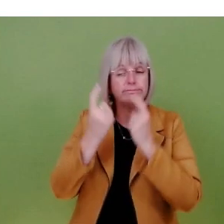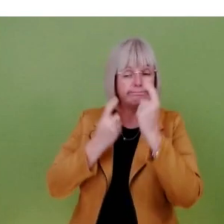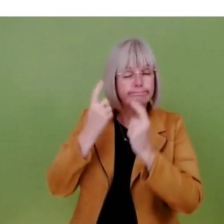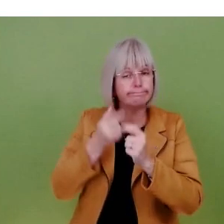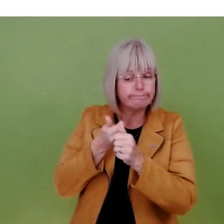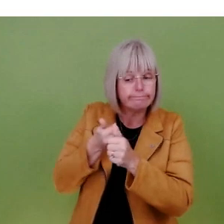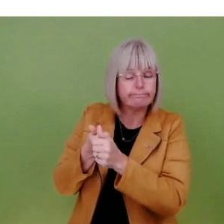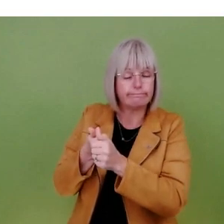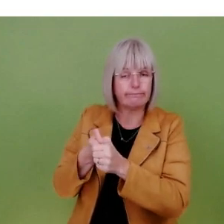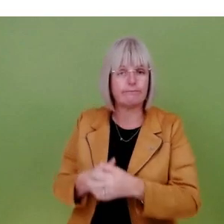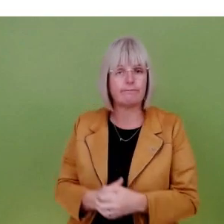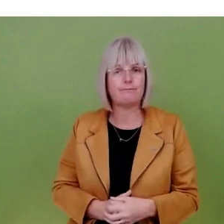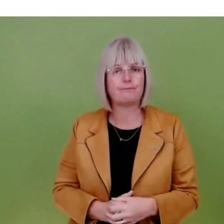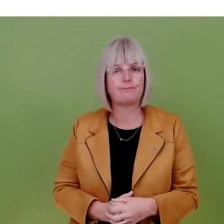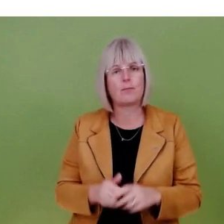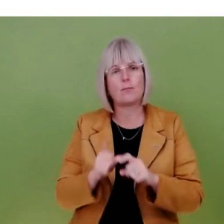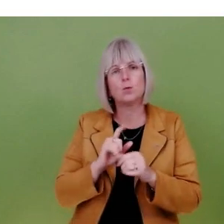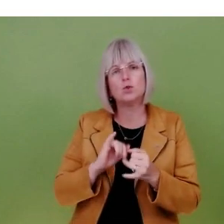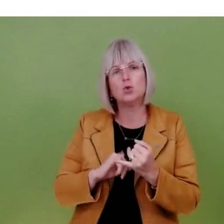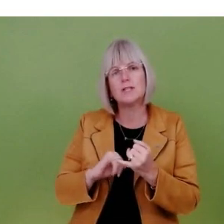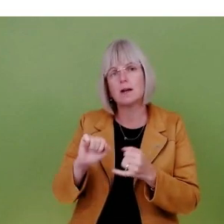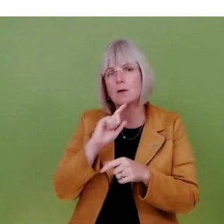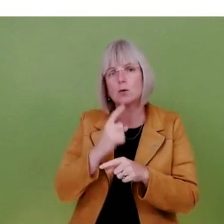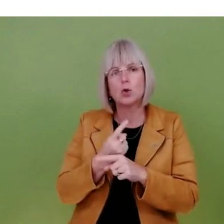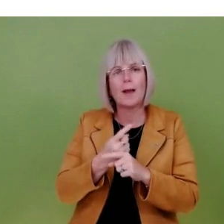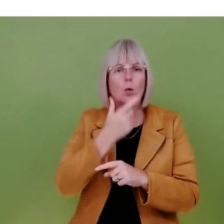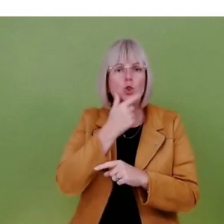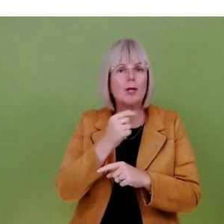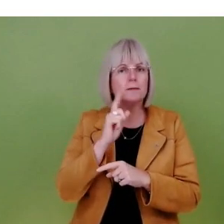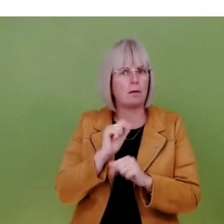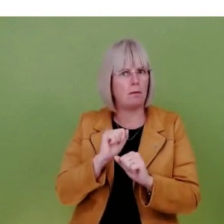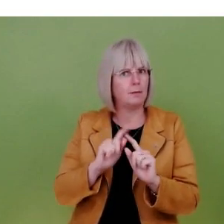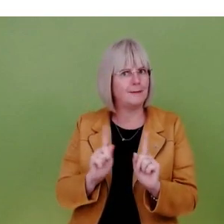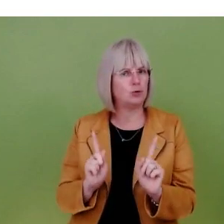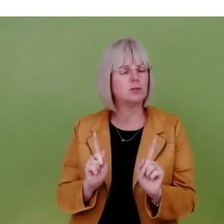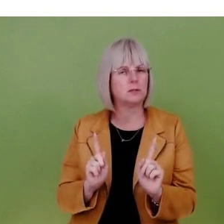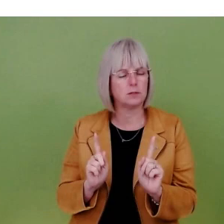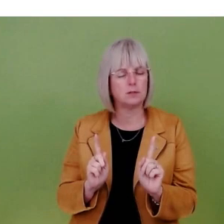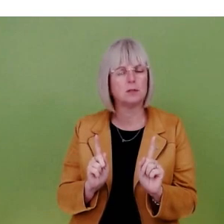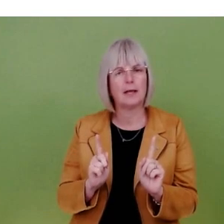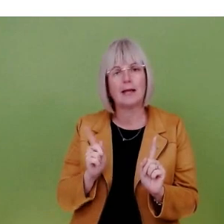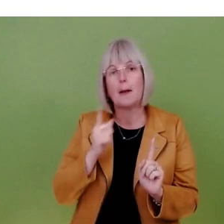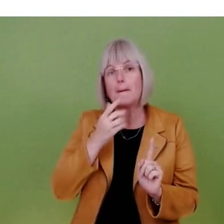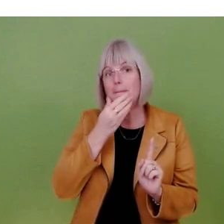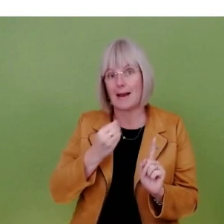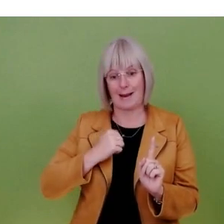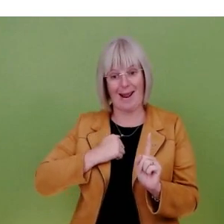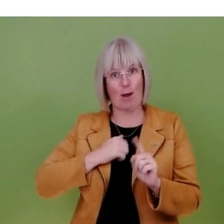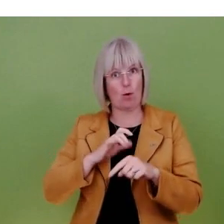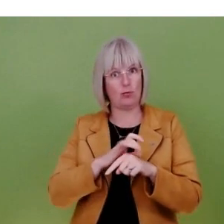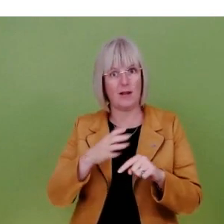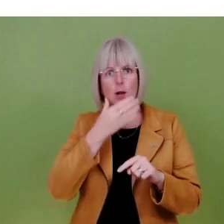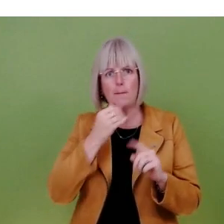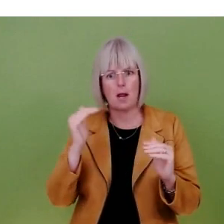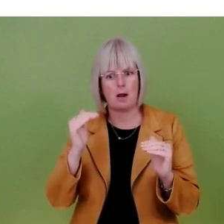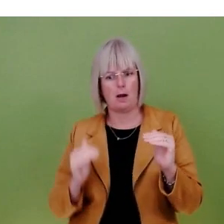Also, Susanna mentioned gender differences and the importance of the underrepresentation of men, as well as looking at joint working and really liking